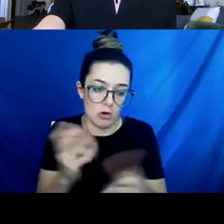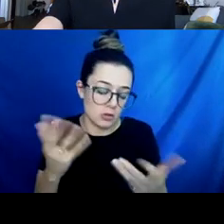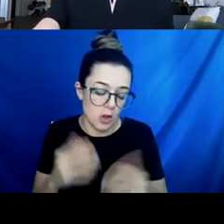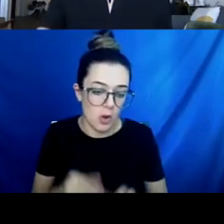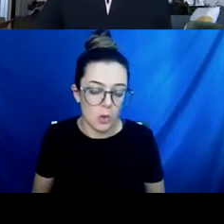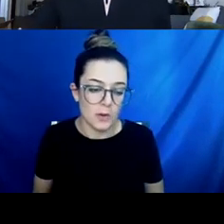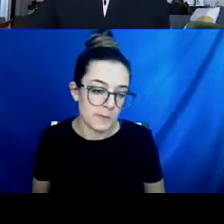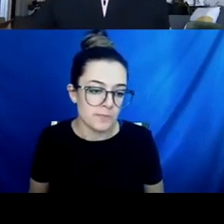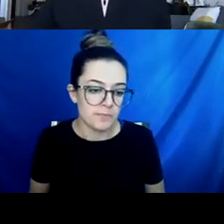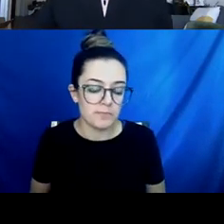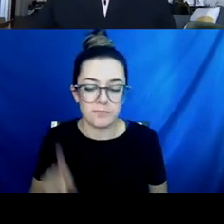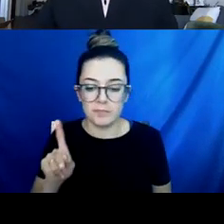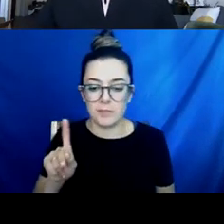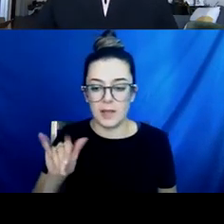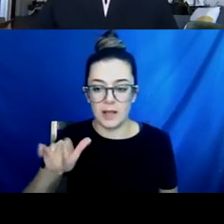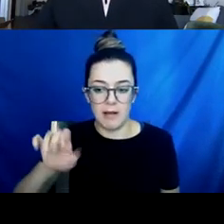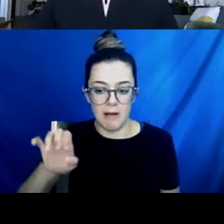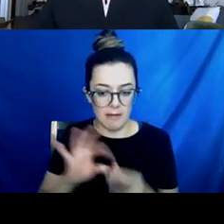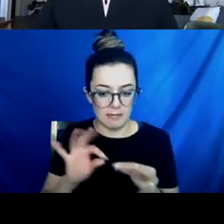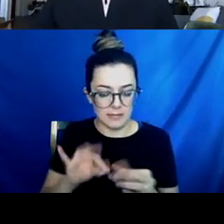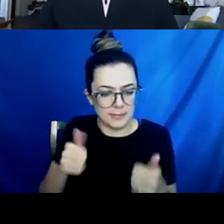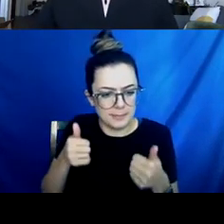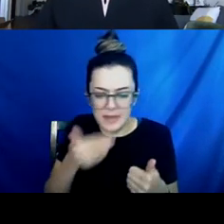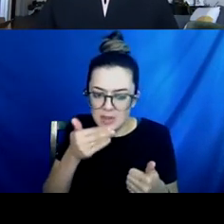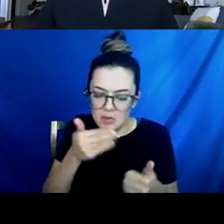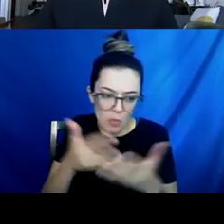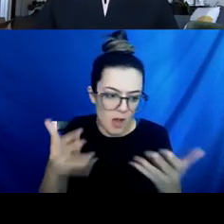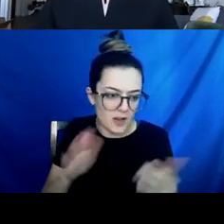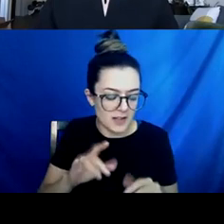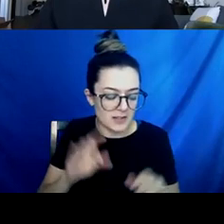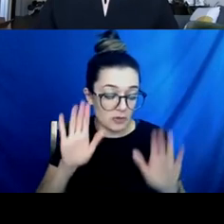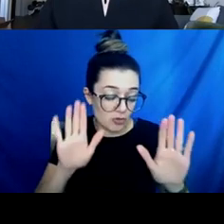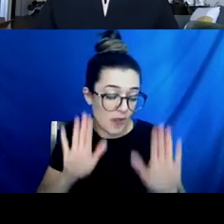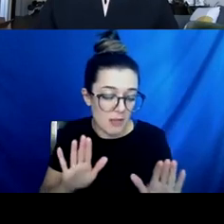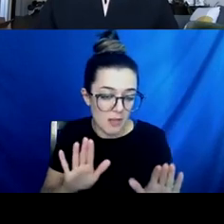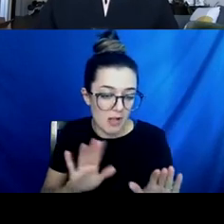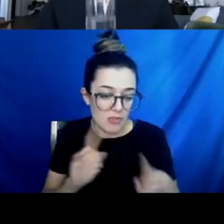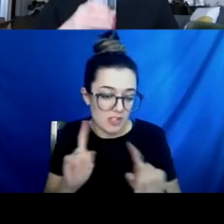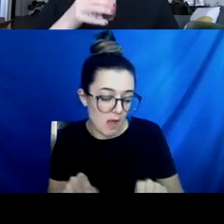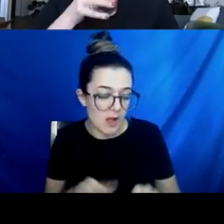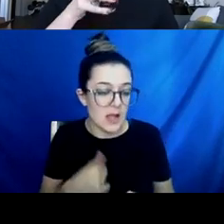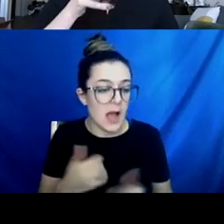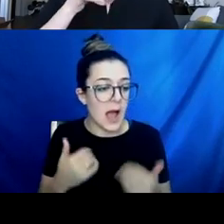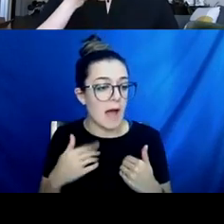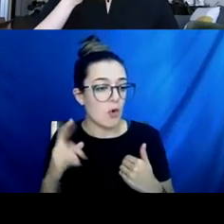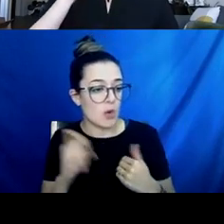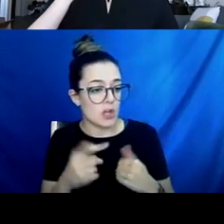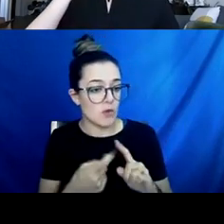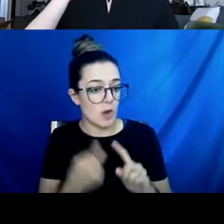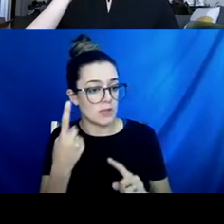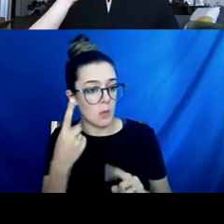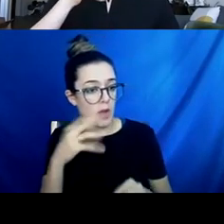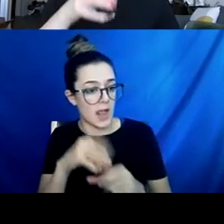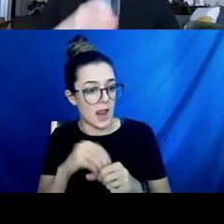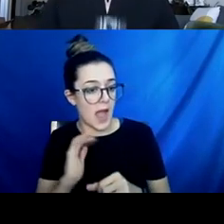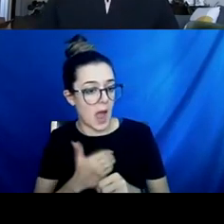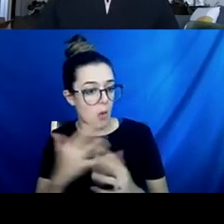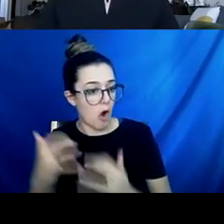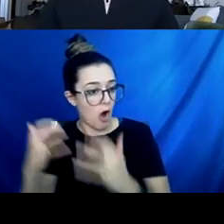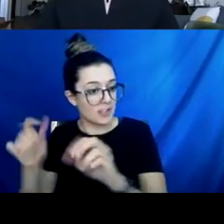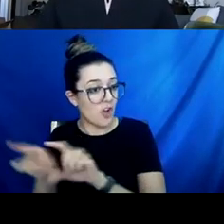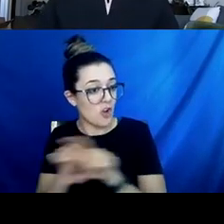Thank you so much for that response. I have a question from one of our members of our audience who also happens to be named